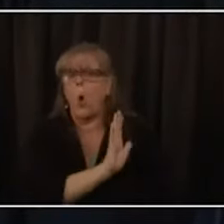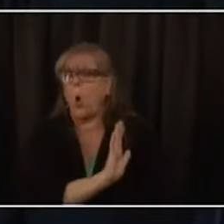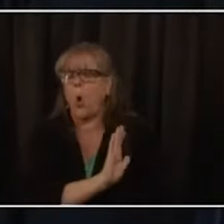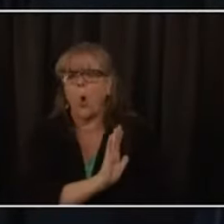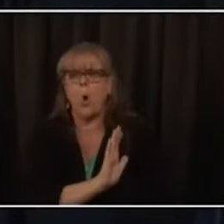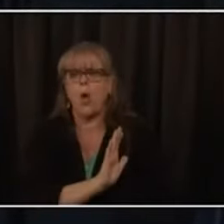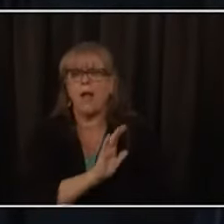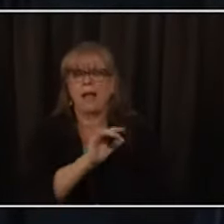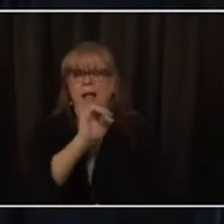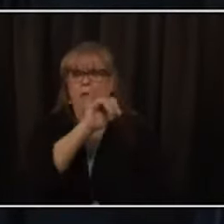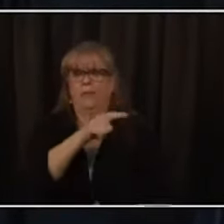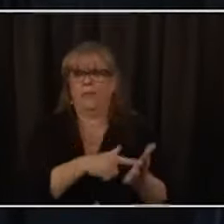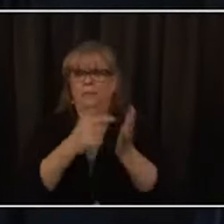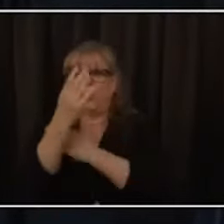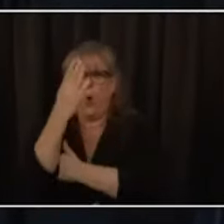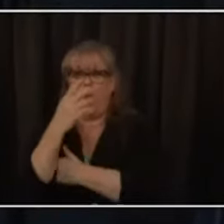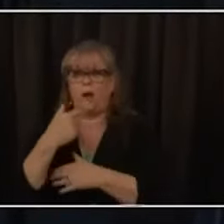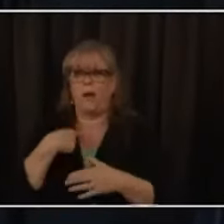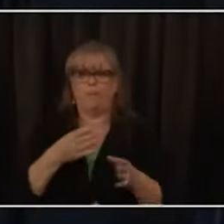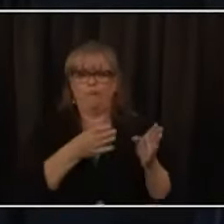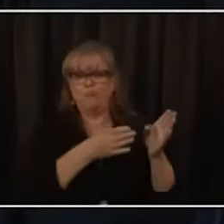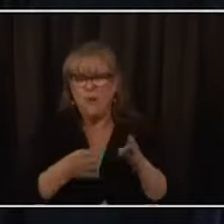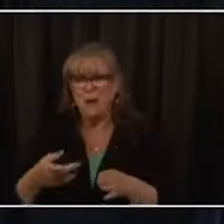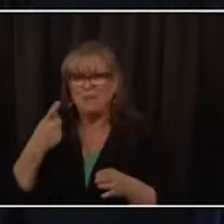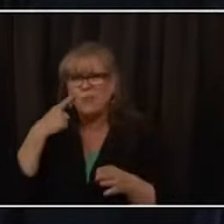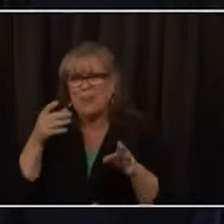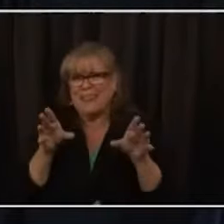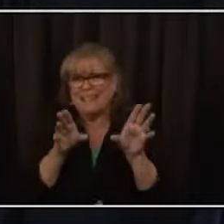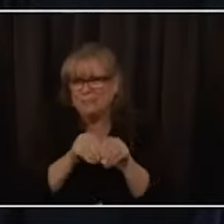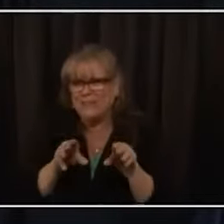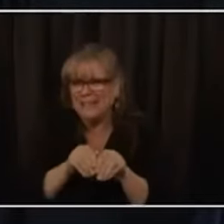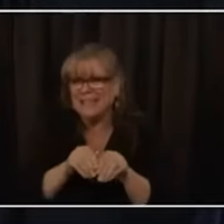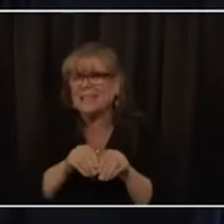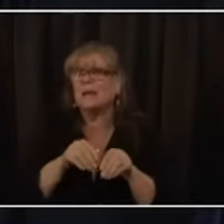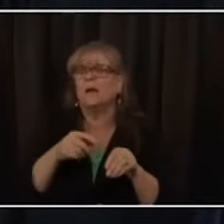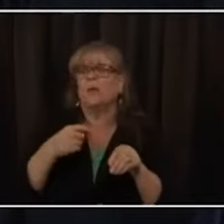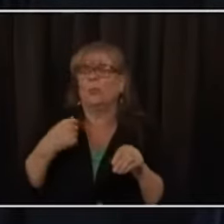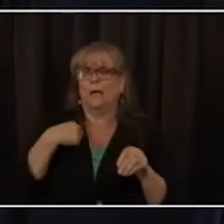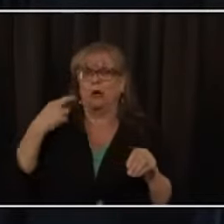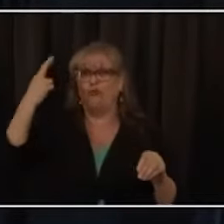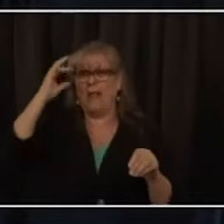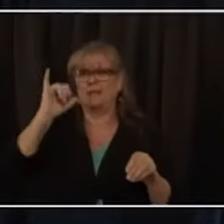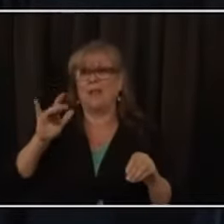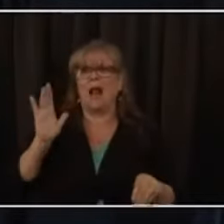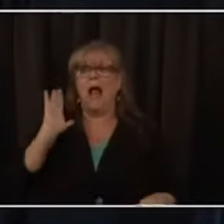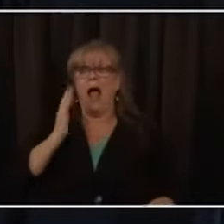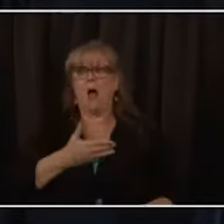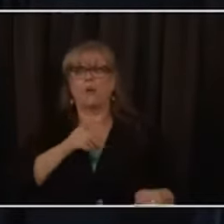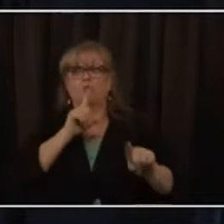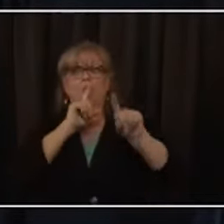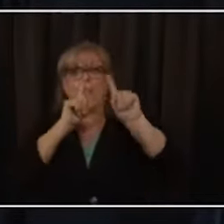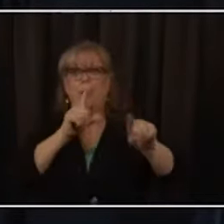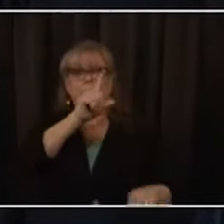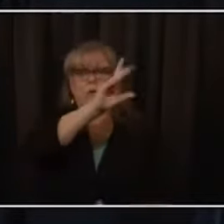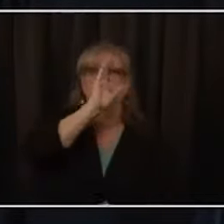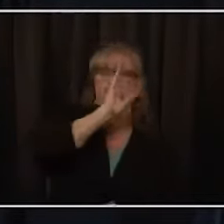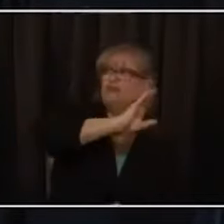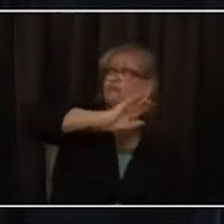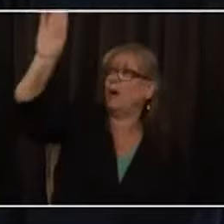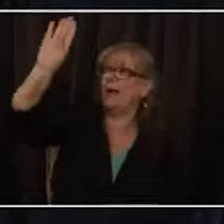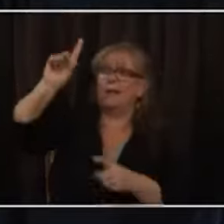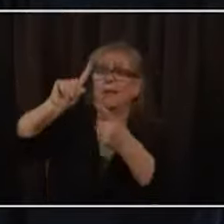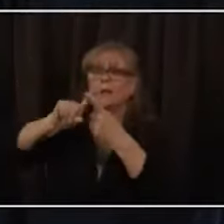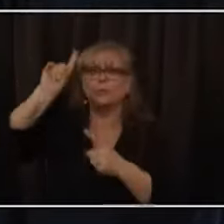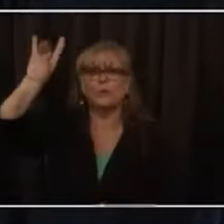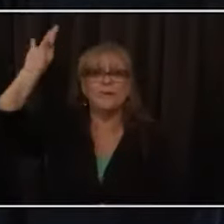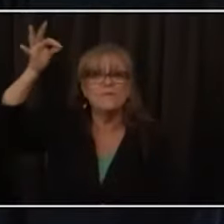news, we recognized that reports would be going directly to the federal government, and I didn't want to be at a place where the governor